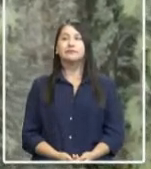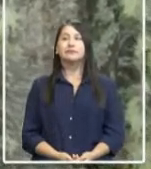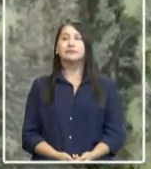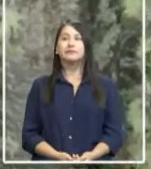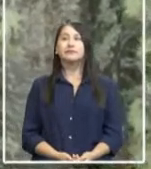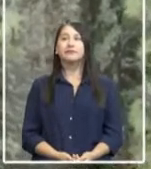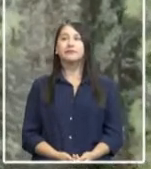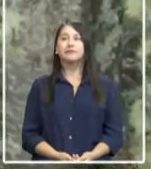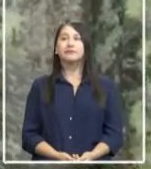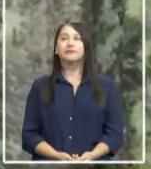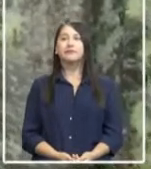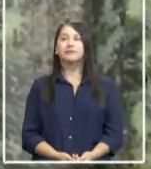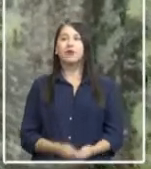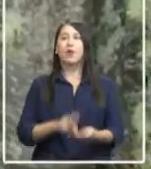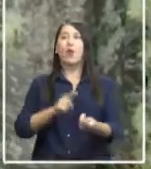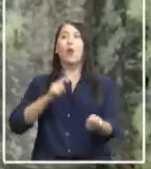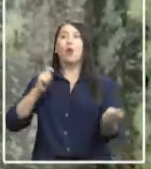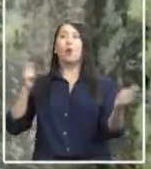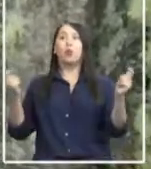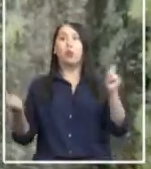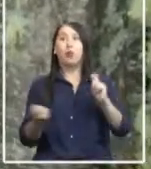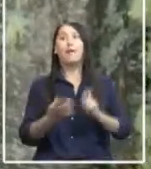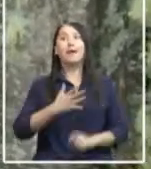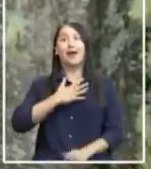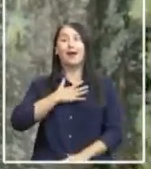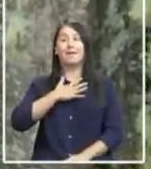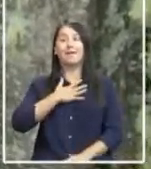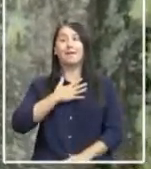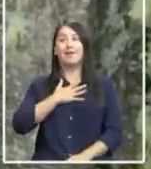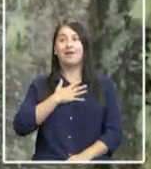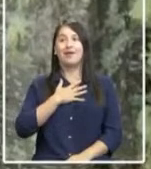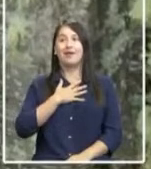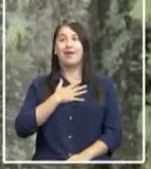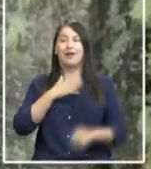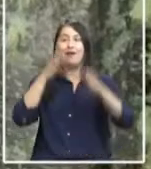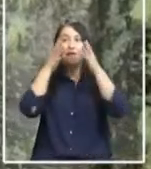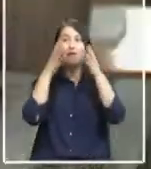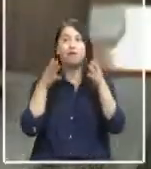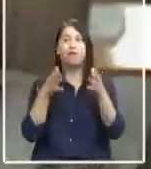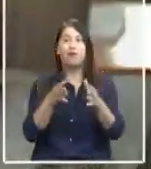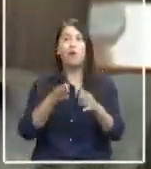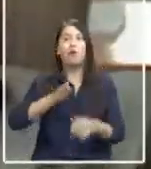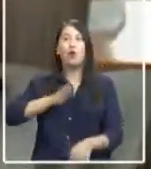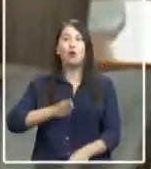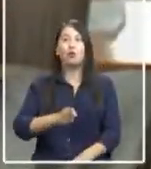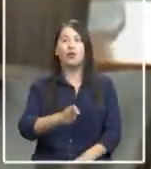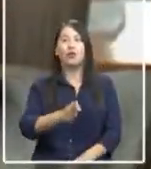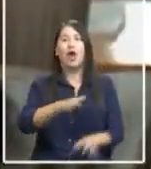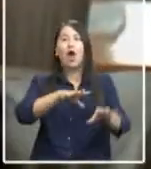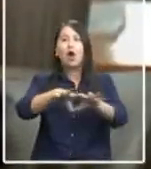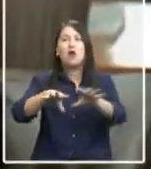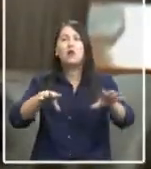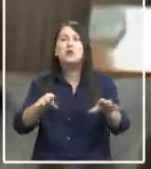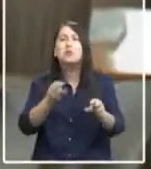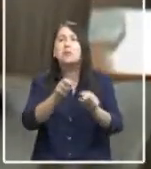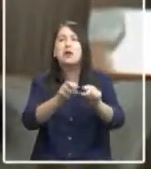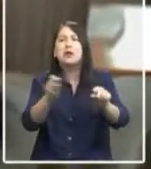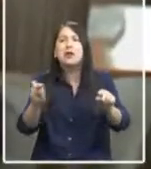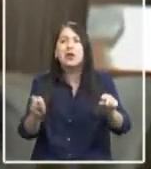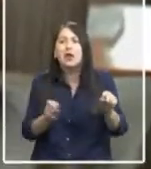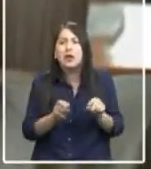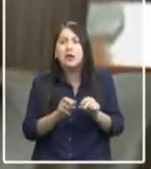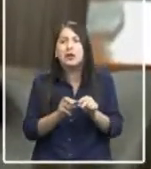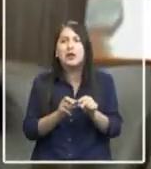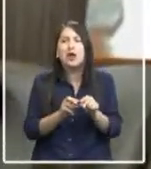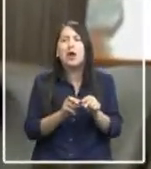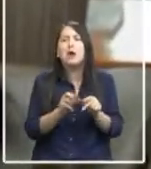And one thing about it that for me was particularly strong was the continual focus on small things,